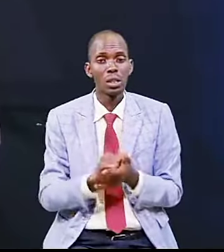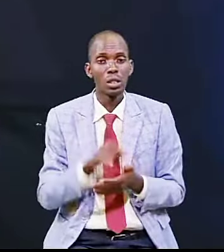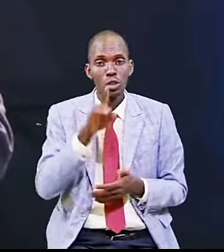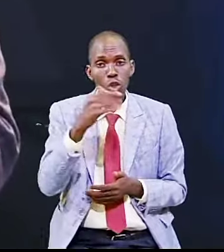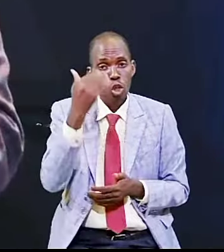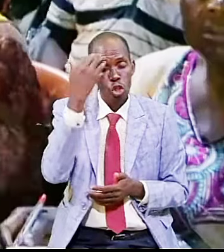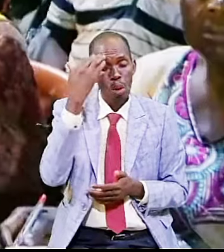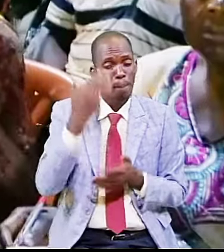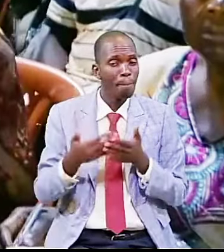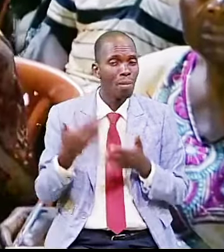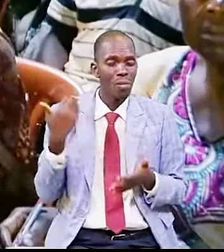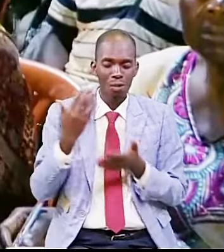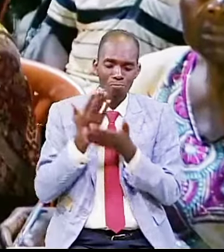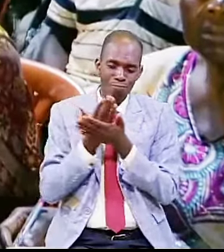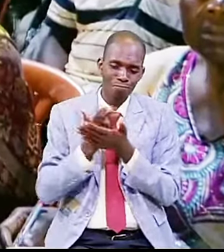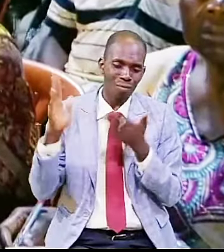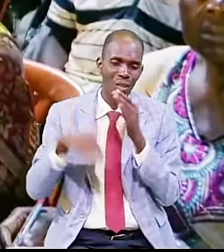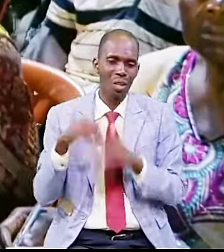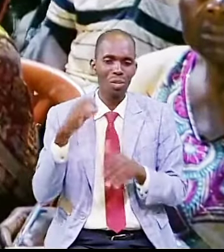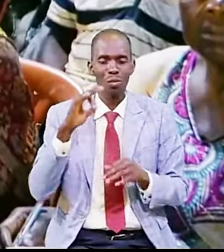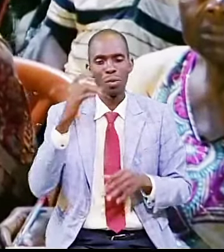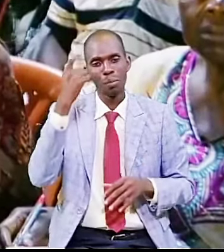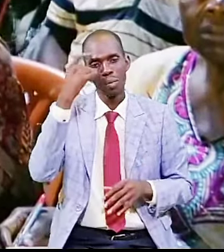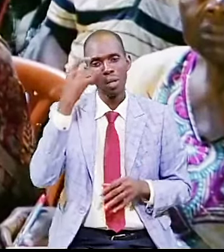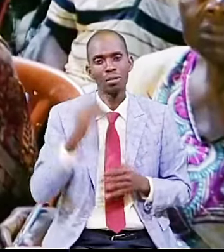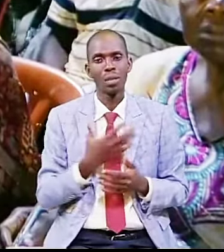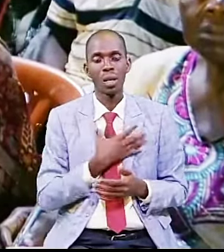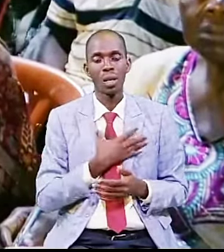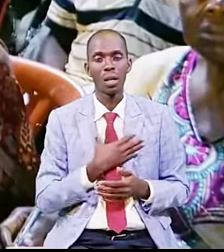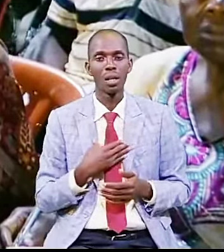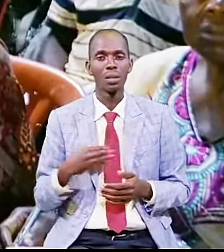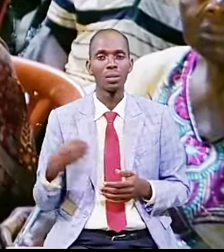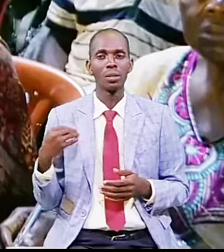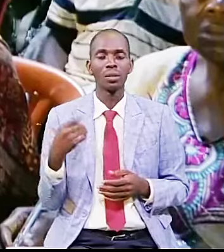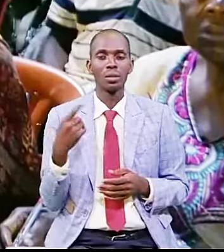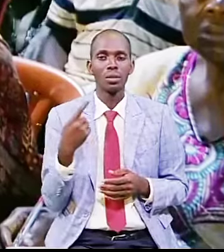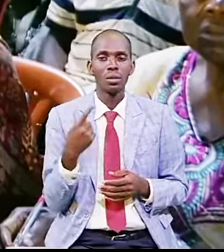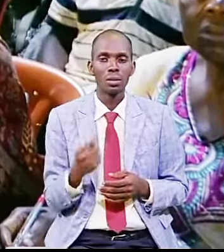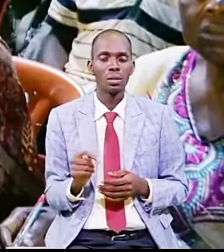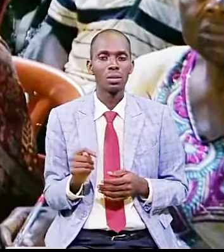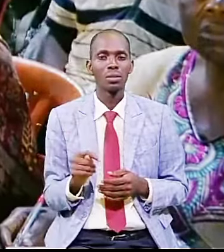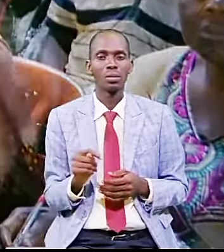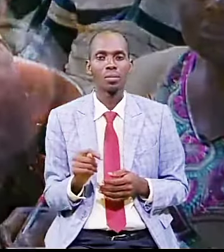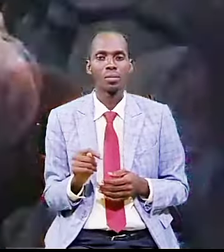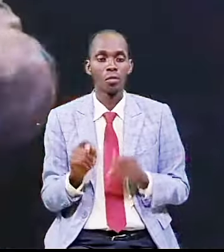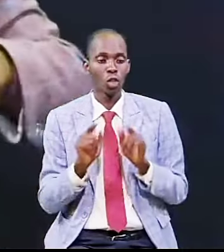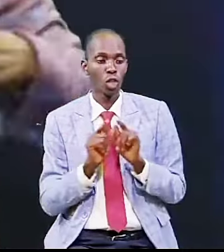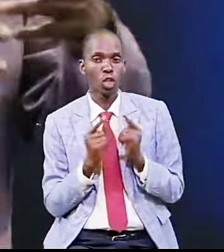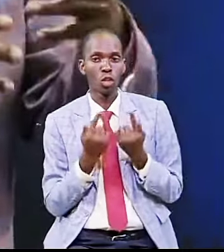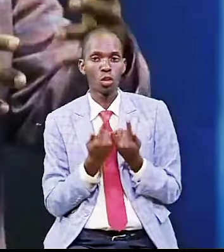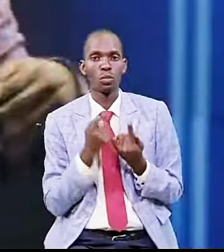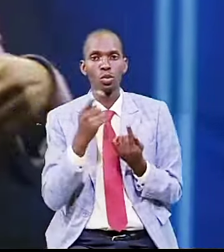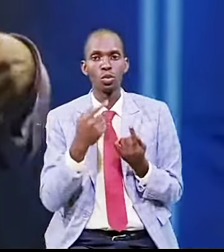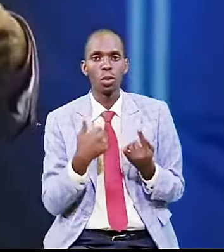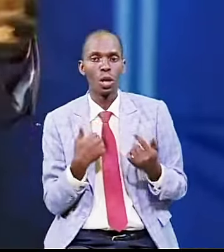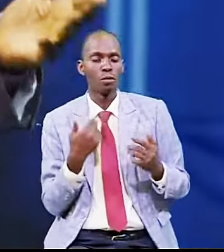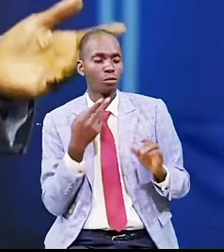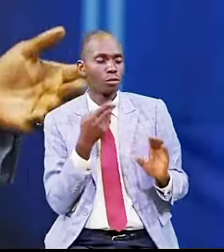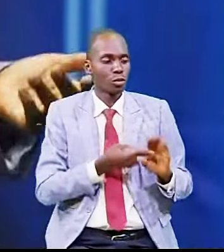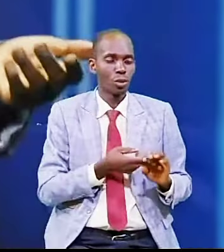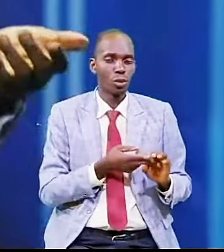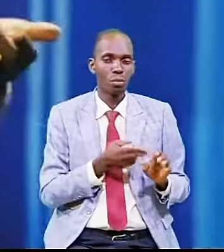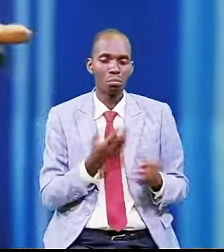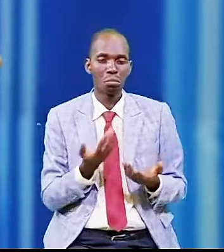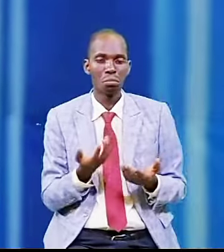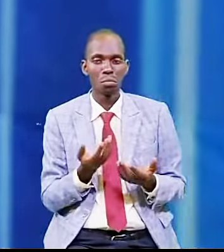discard them. And the group, the gang you belong to, and you are, you know,